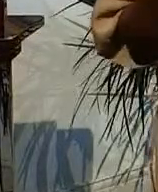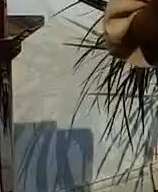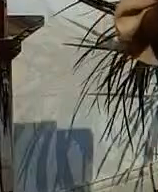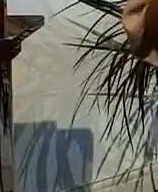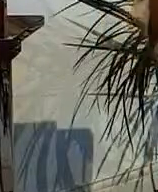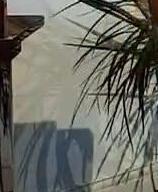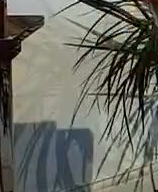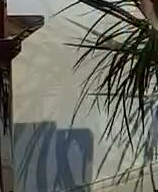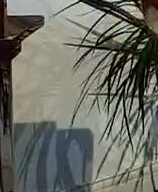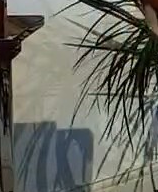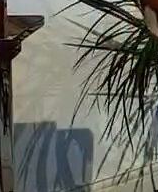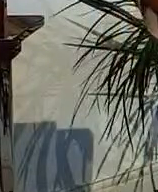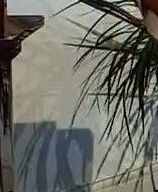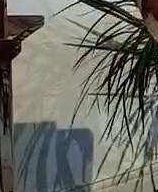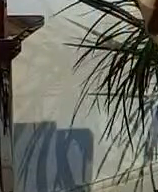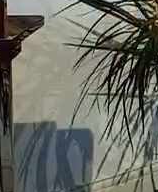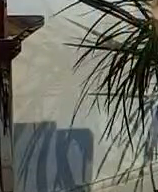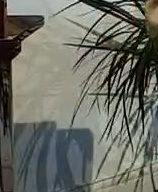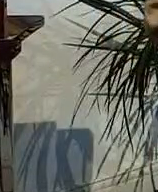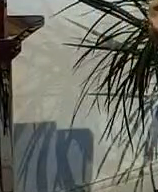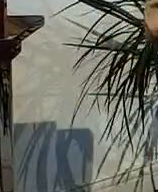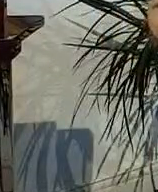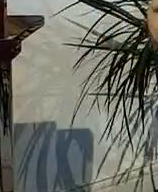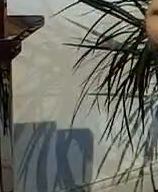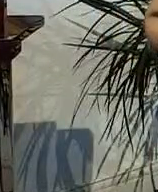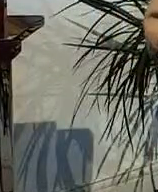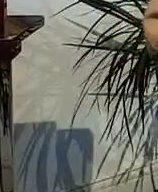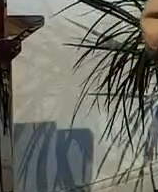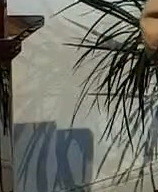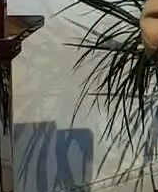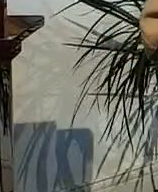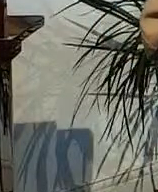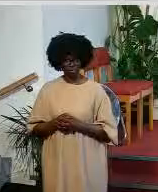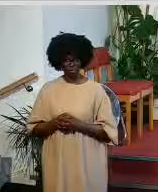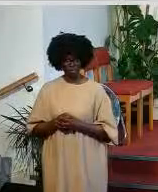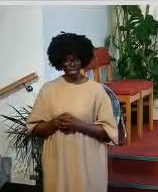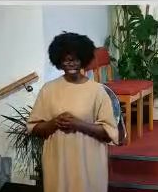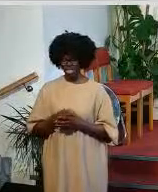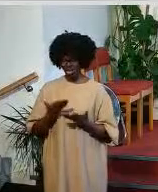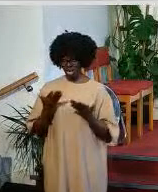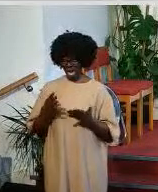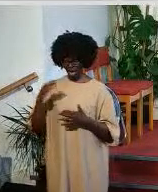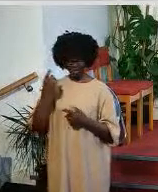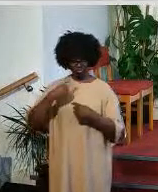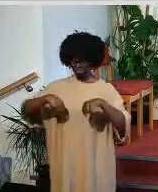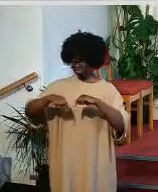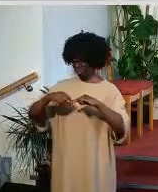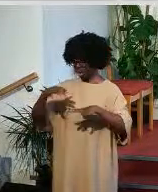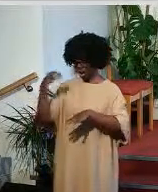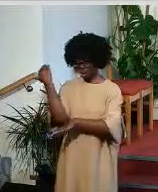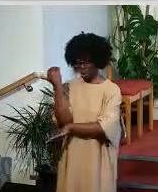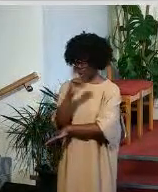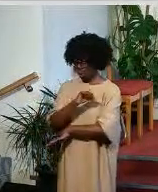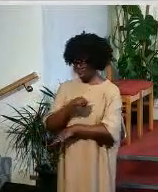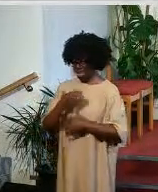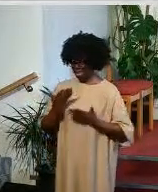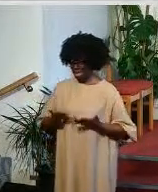that. Let's walk forth from here, smarter, wiser.